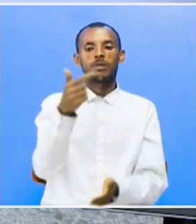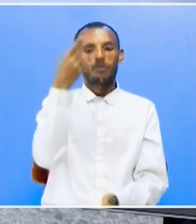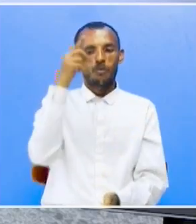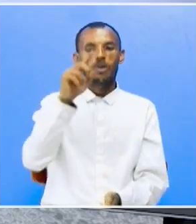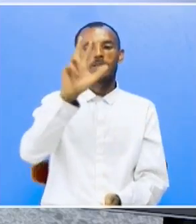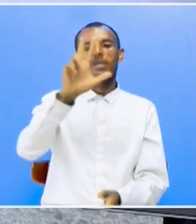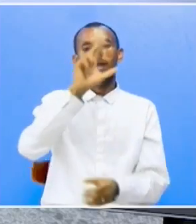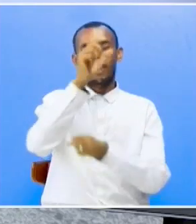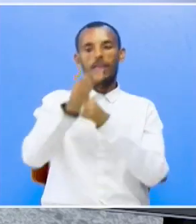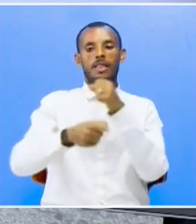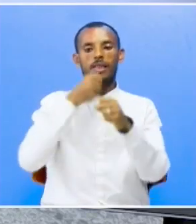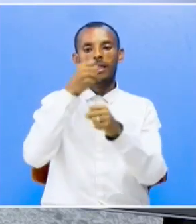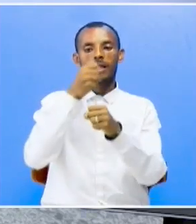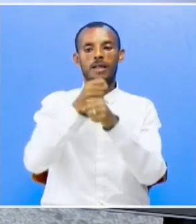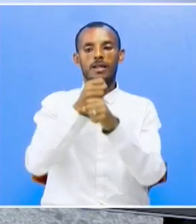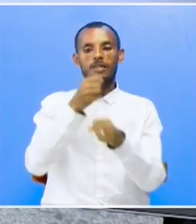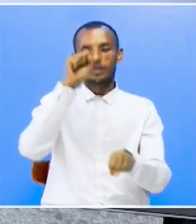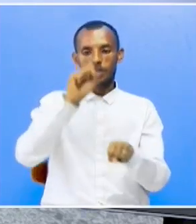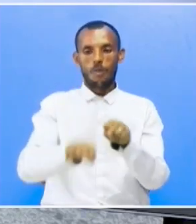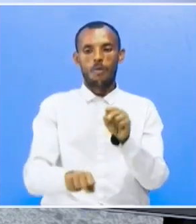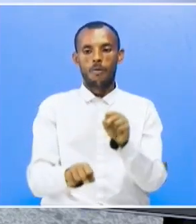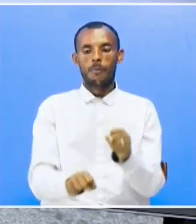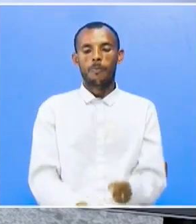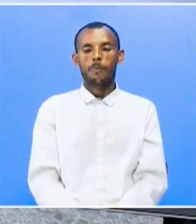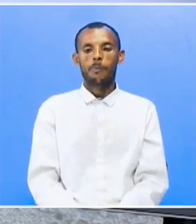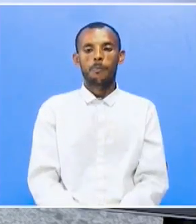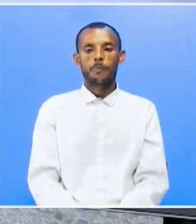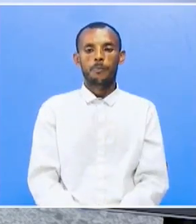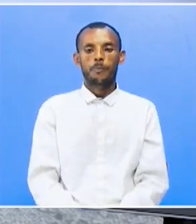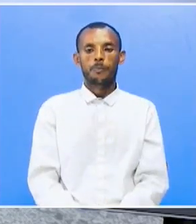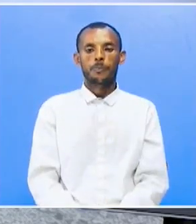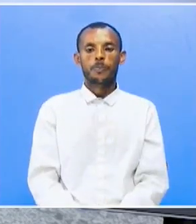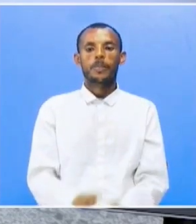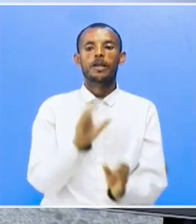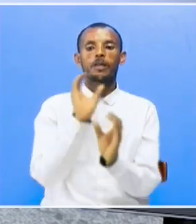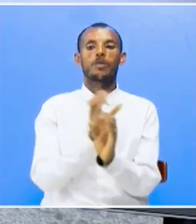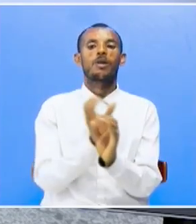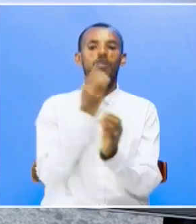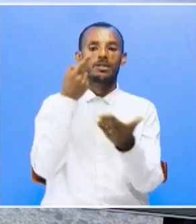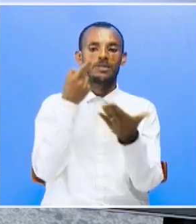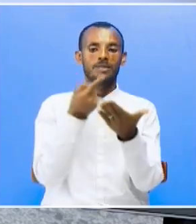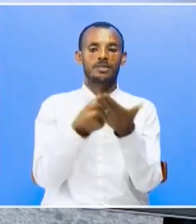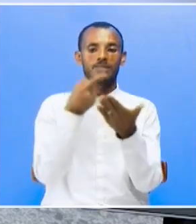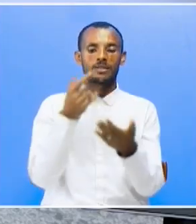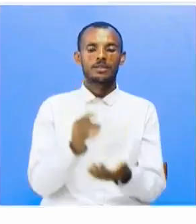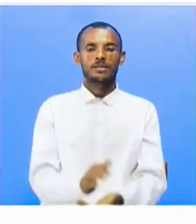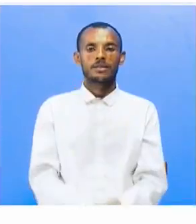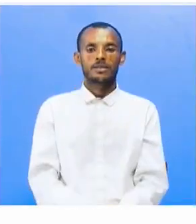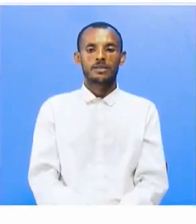3 years. So, to calculate this,